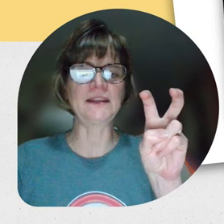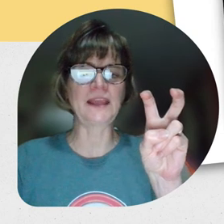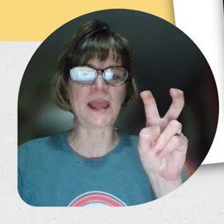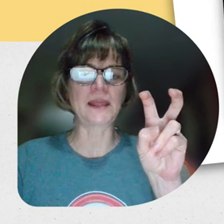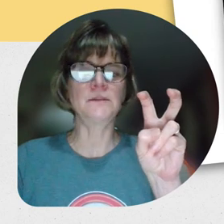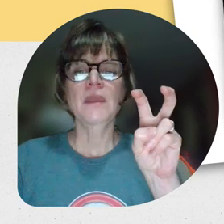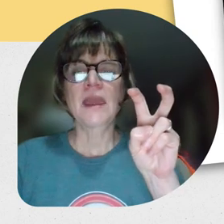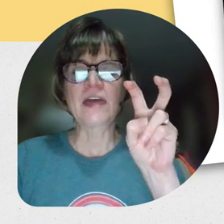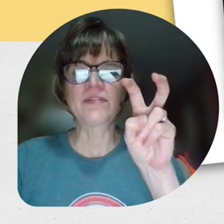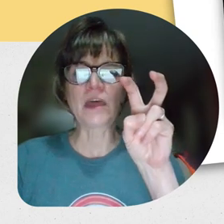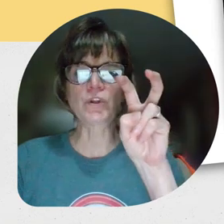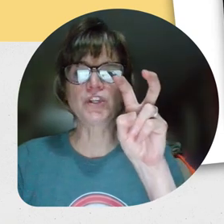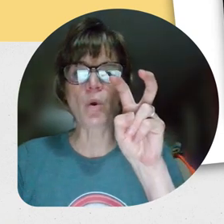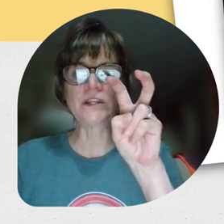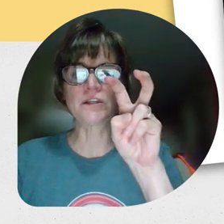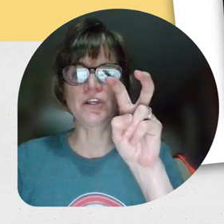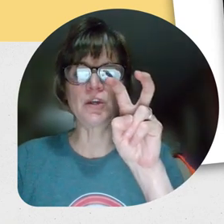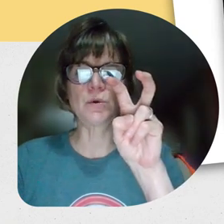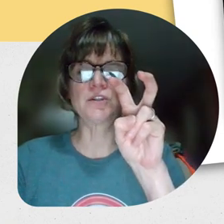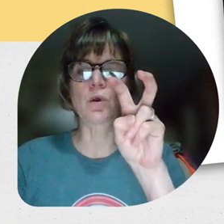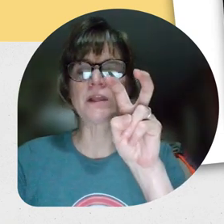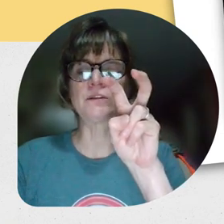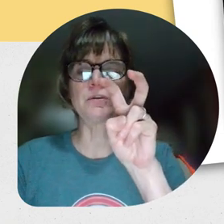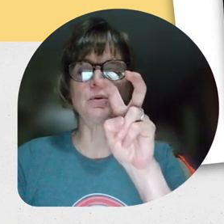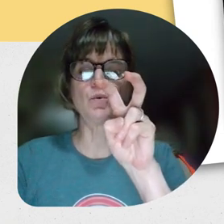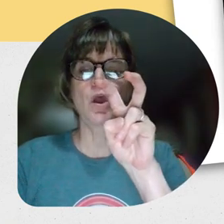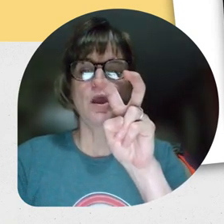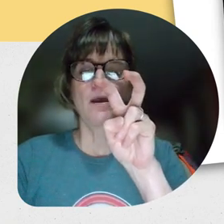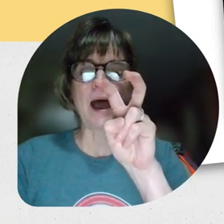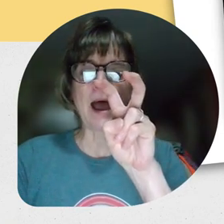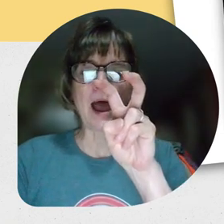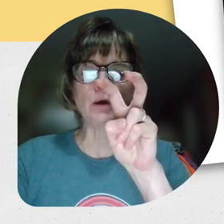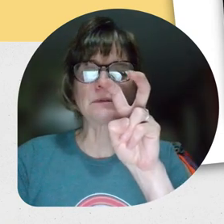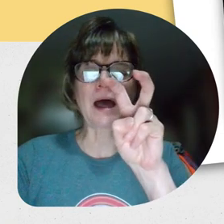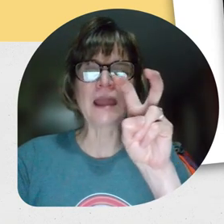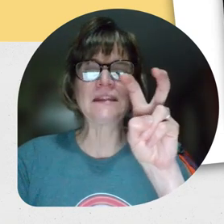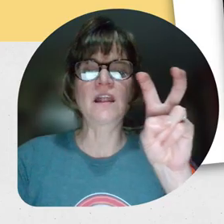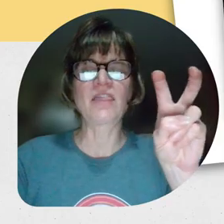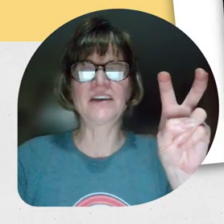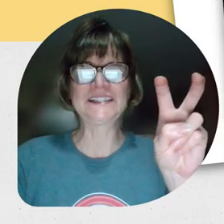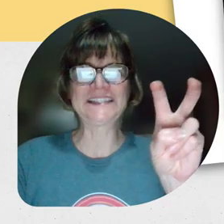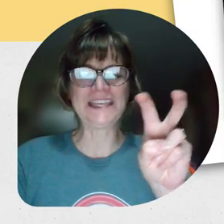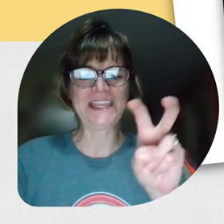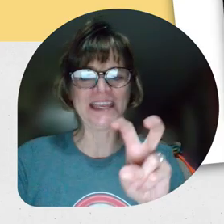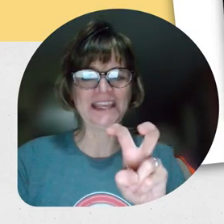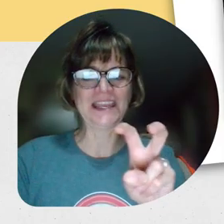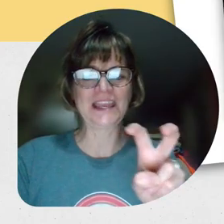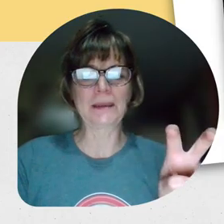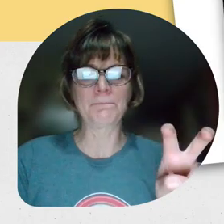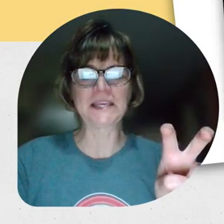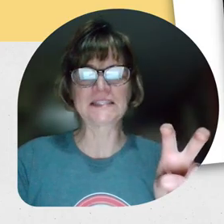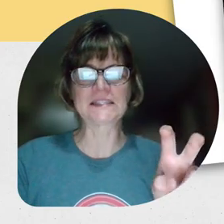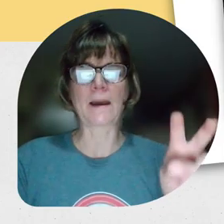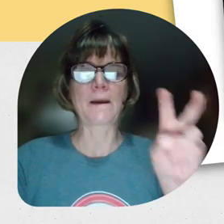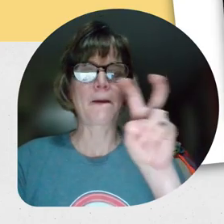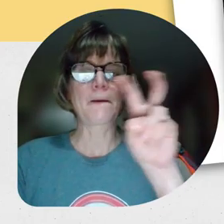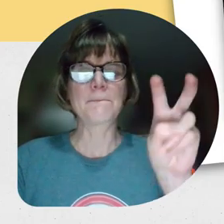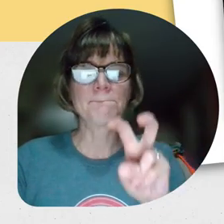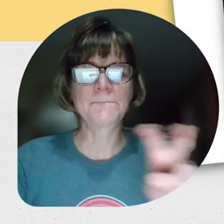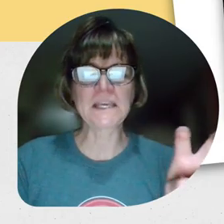dominant hand. And then what you're going to do is you're going to outline the Z in